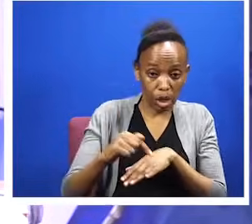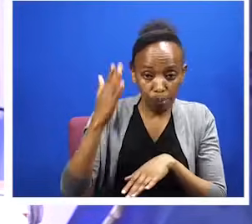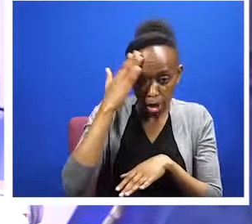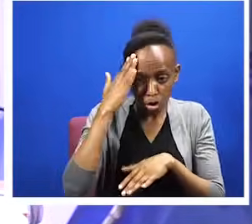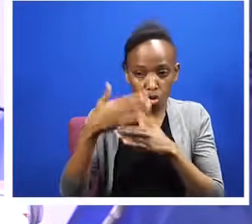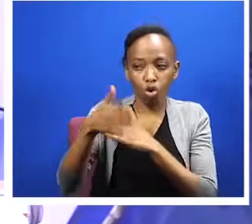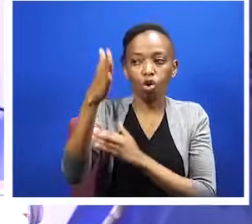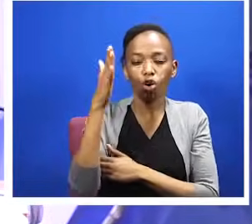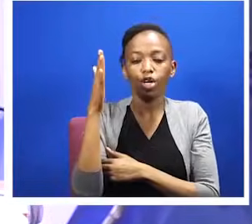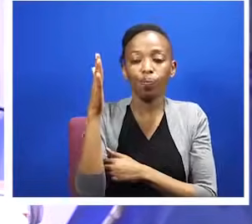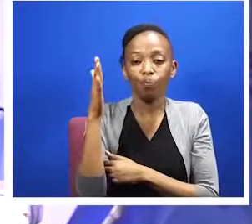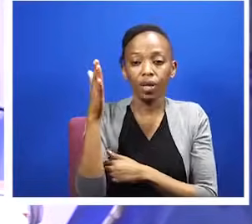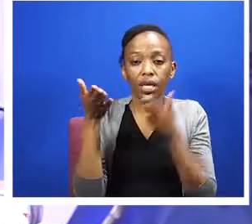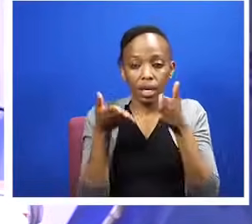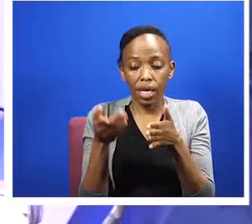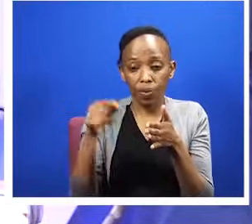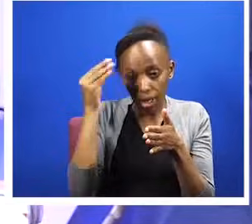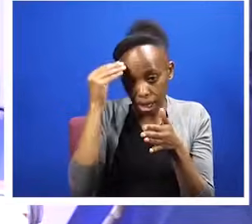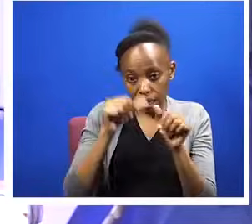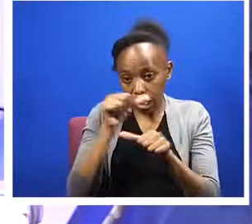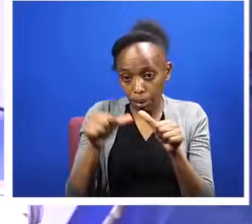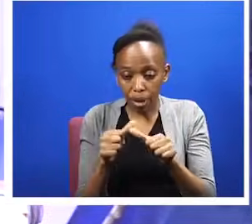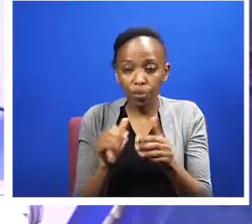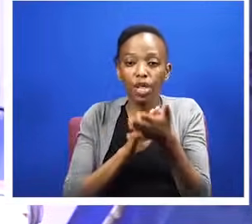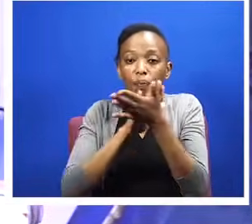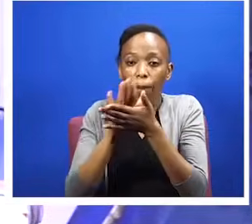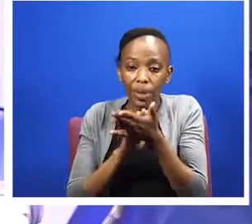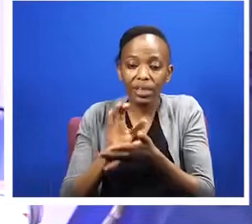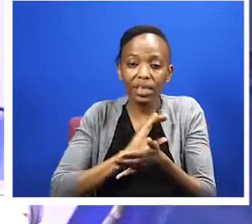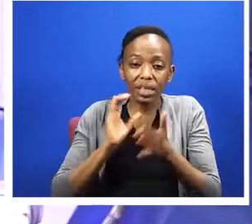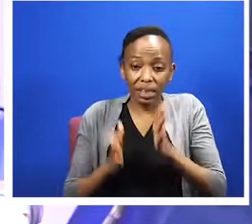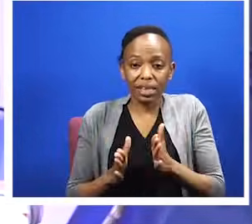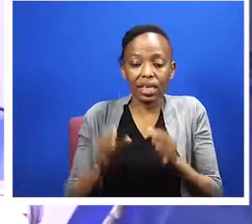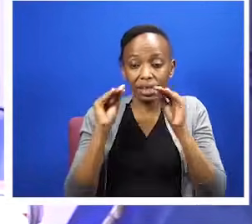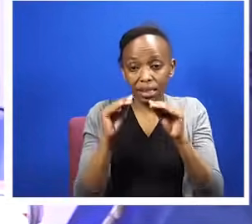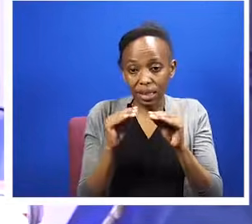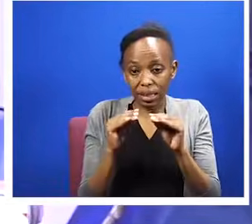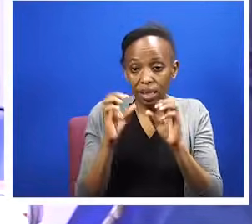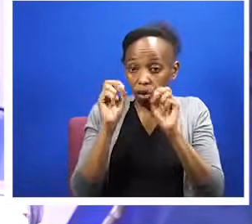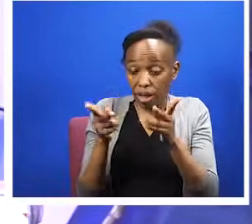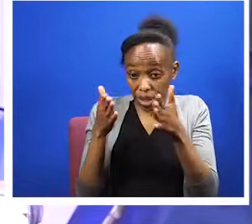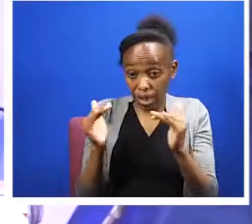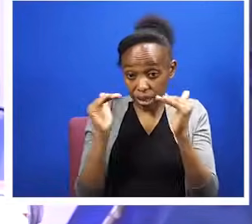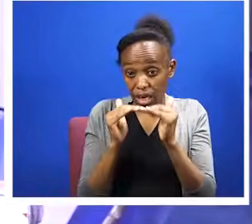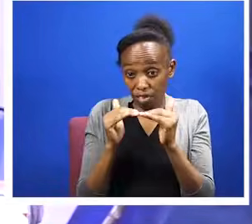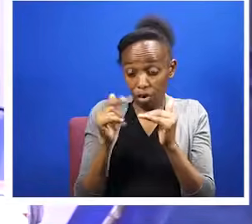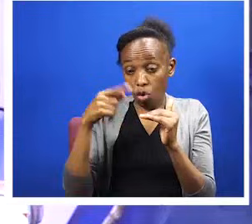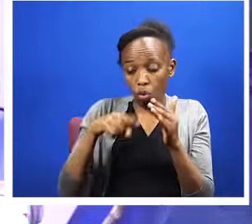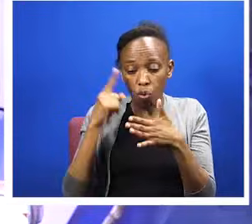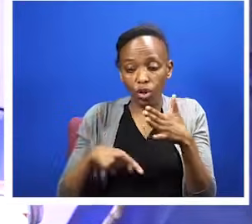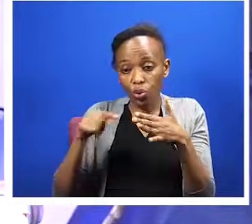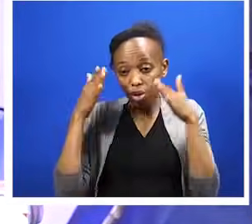God. So here we learned about the basic Christian teaching, okay? In this stage, what we really focus on